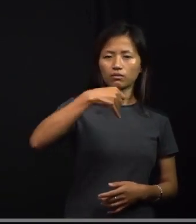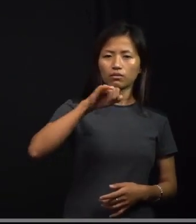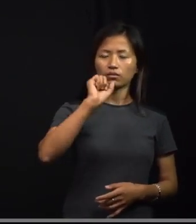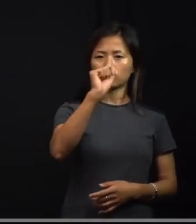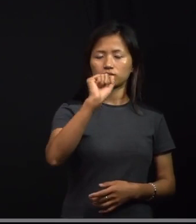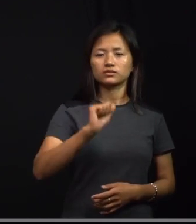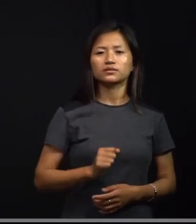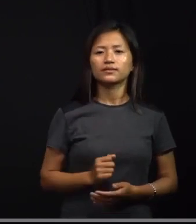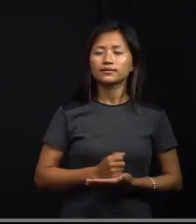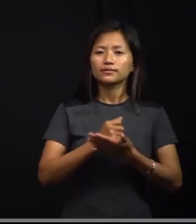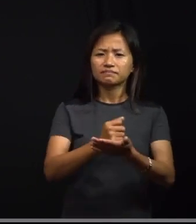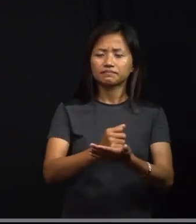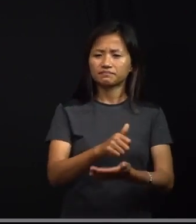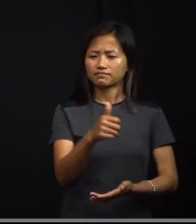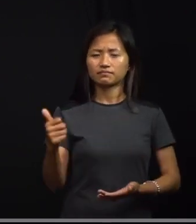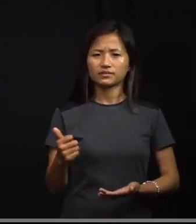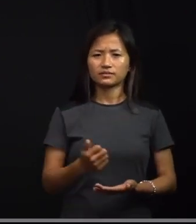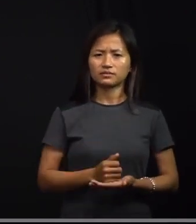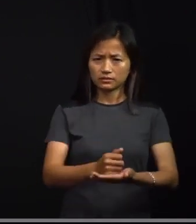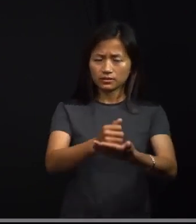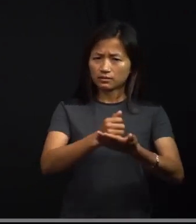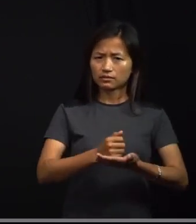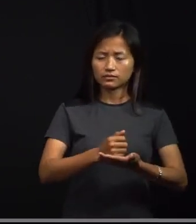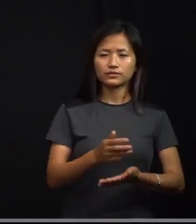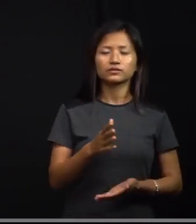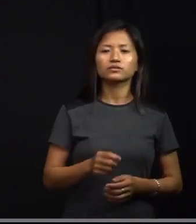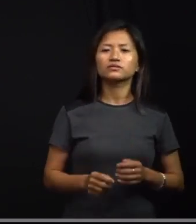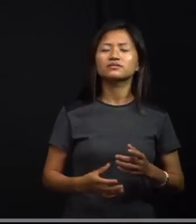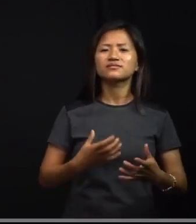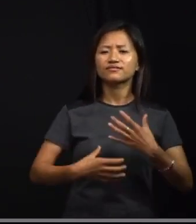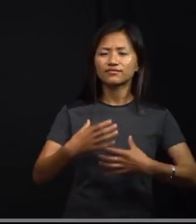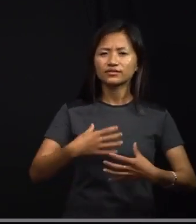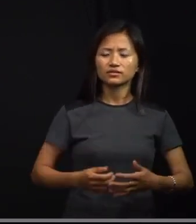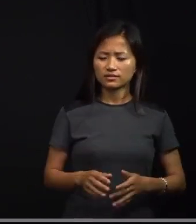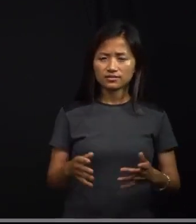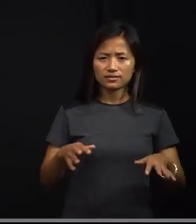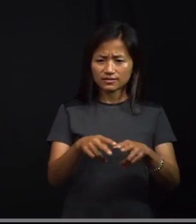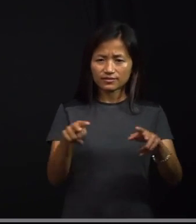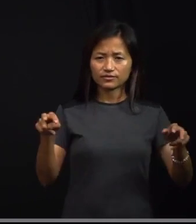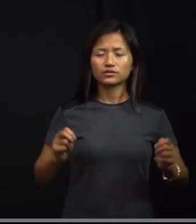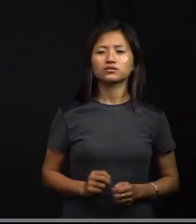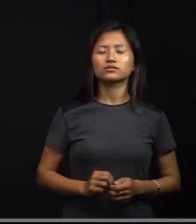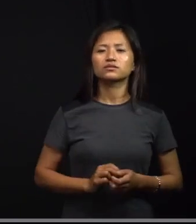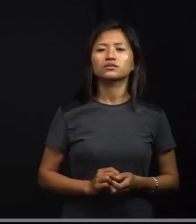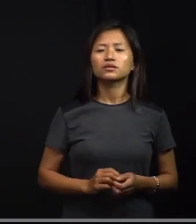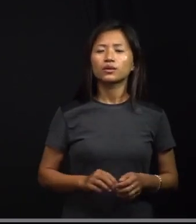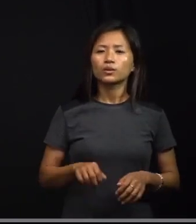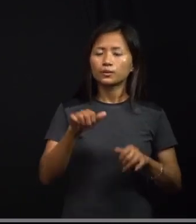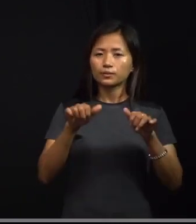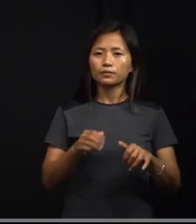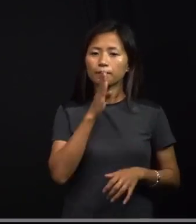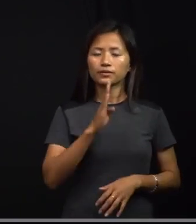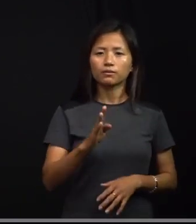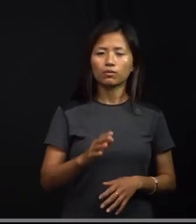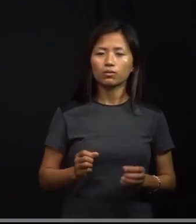without anybody's help. You can be able to survive certain situations, and then you become more